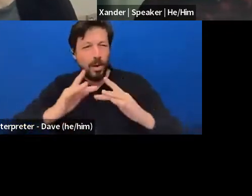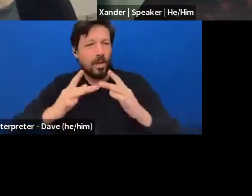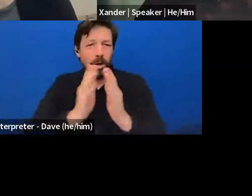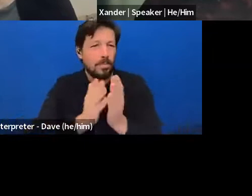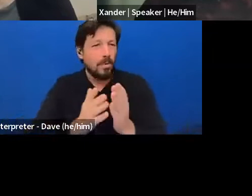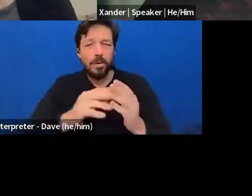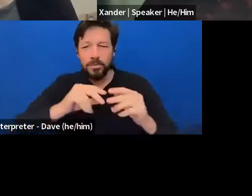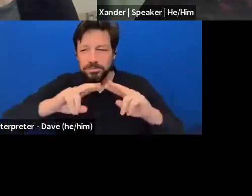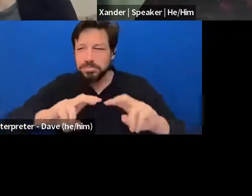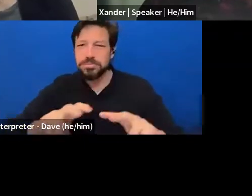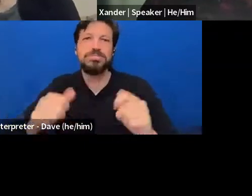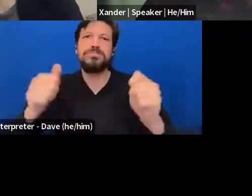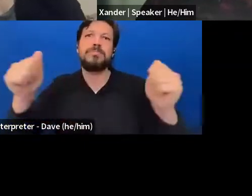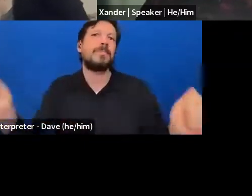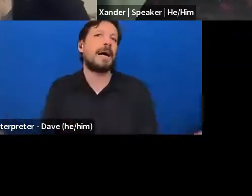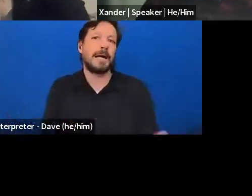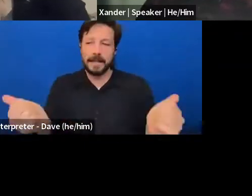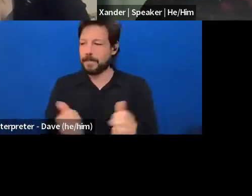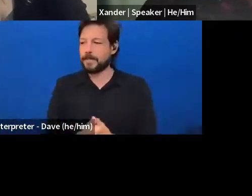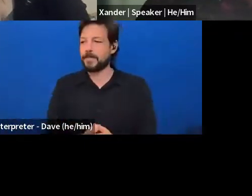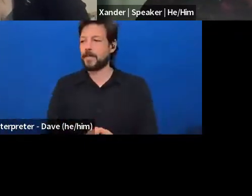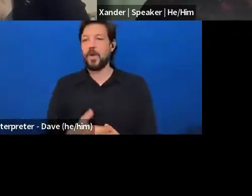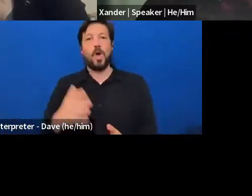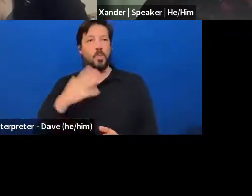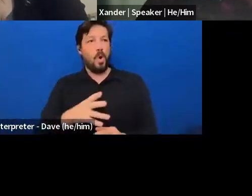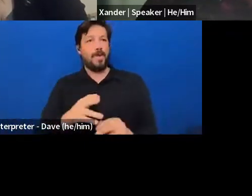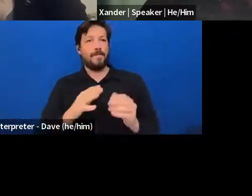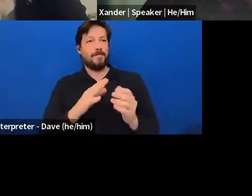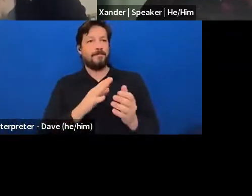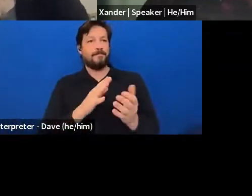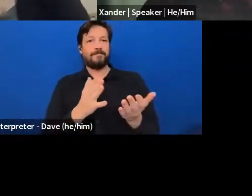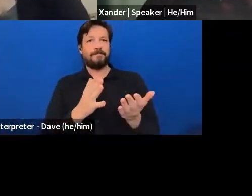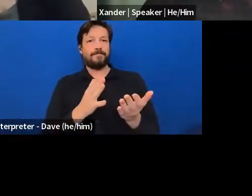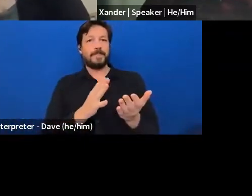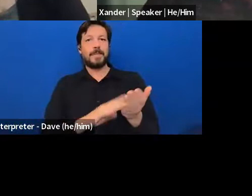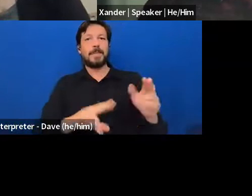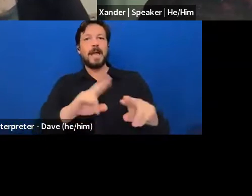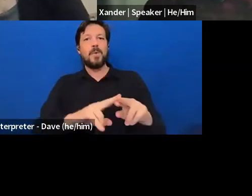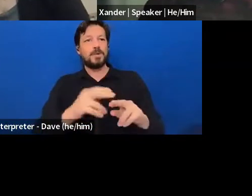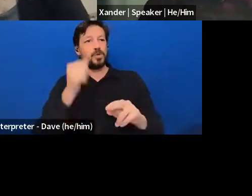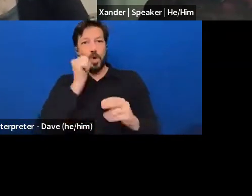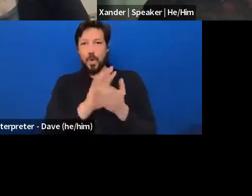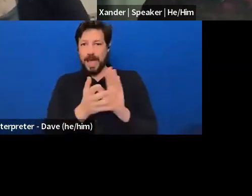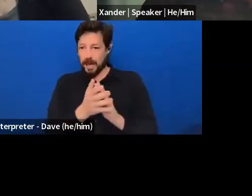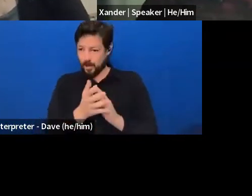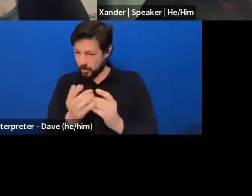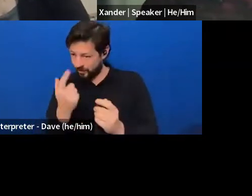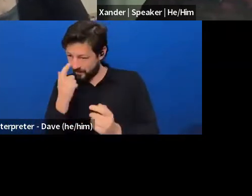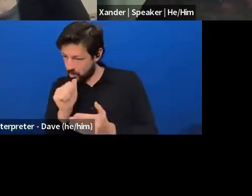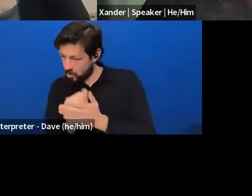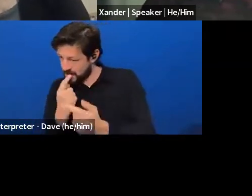to build skills to access and use technology for gathering, filtering, and digesting